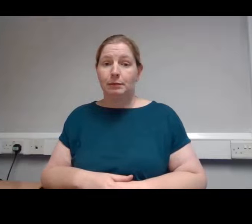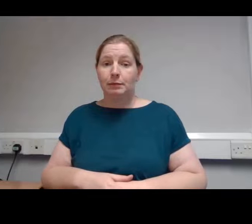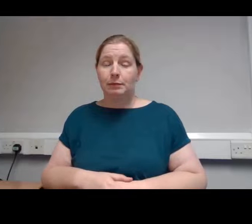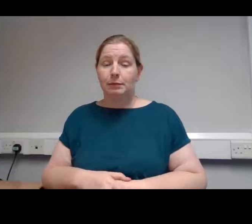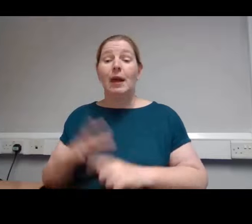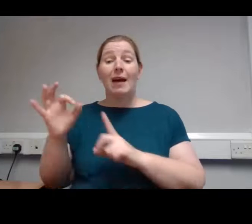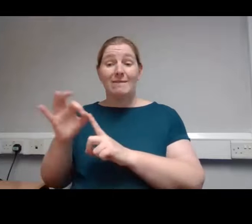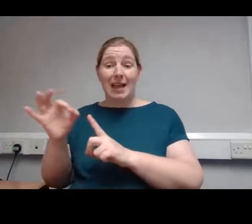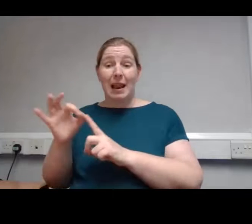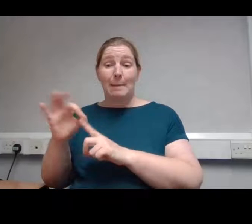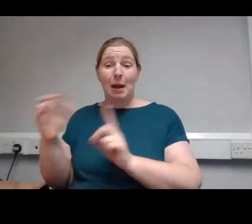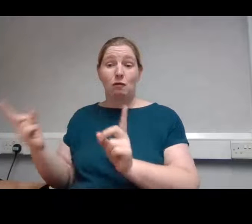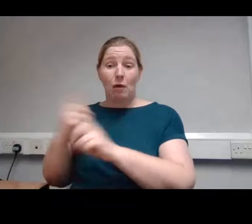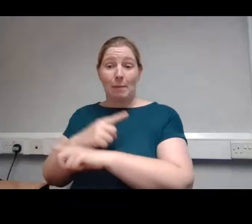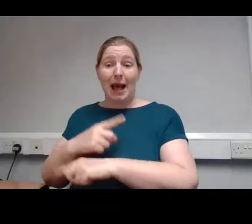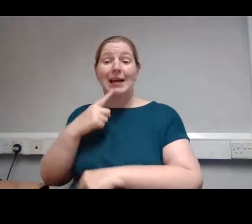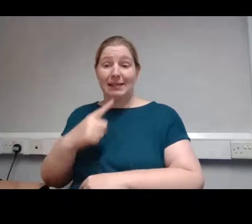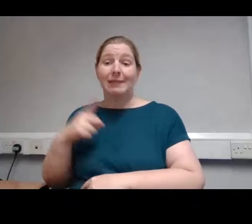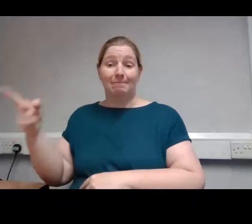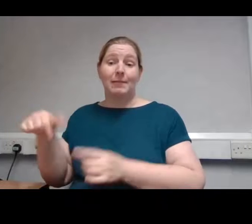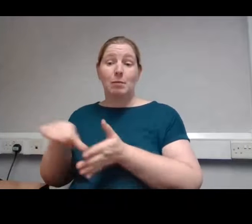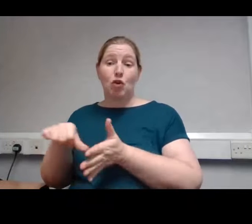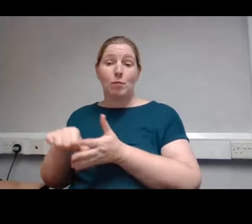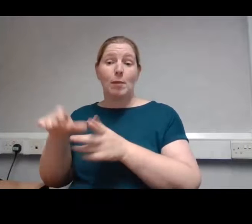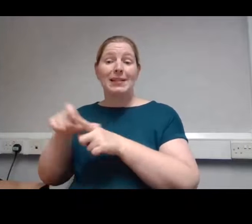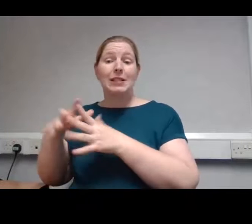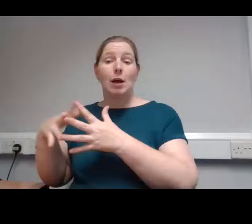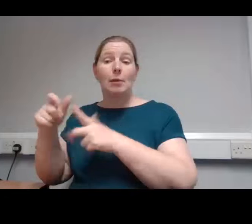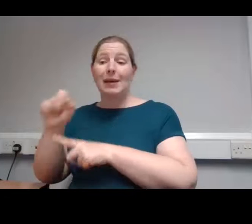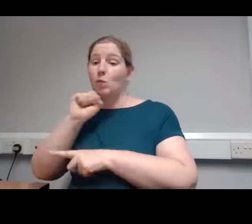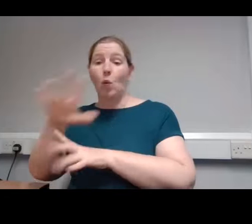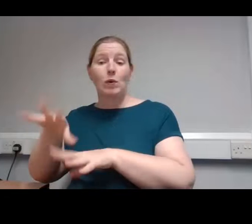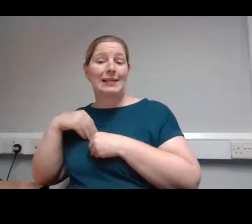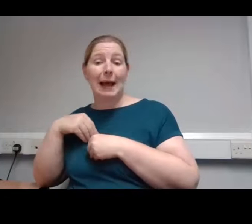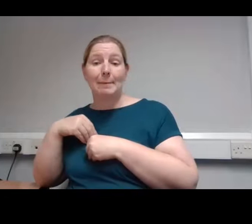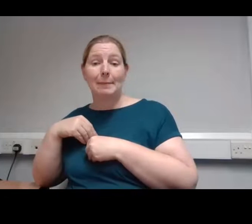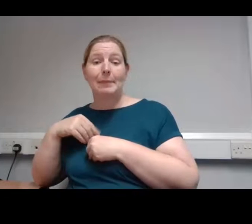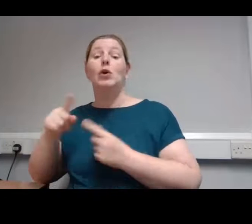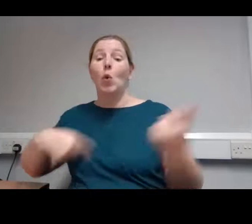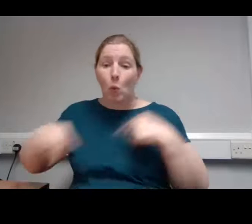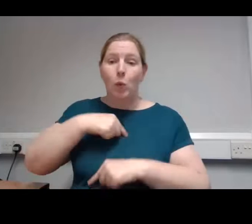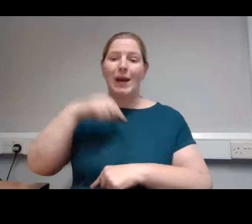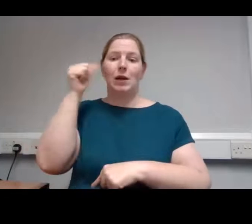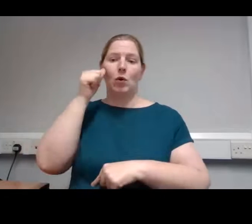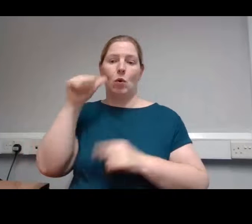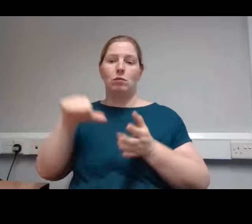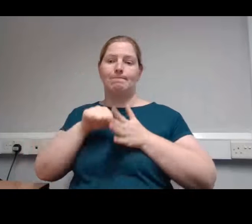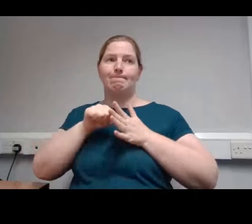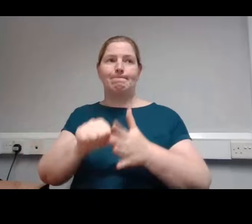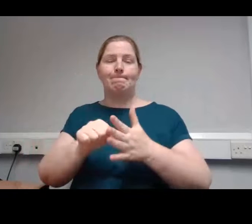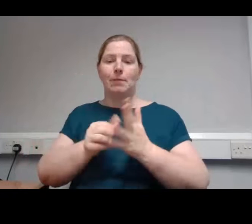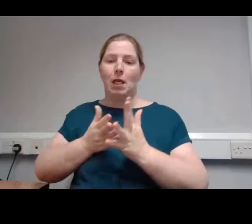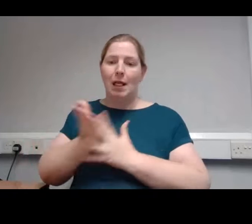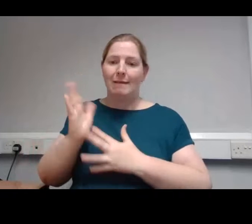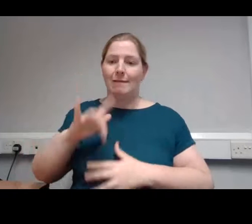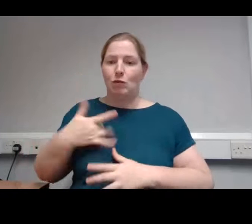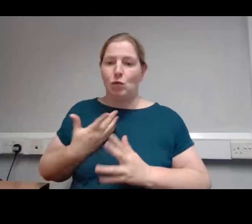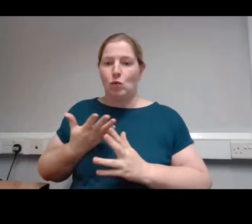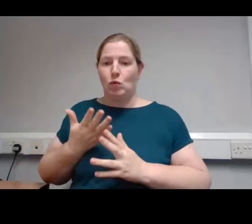Philippa has just commented it's a problem because obviously we know how stressful it is to live with pain long term. think everybody